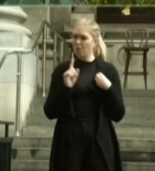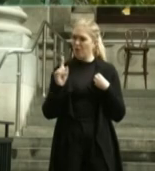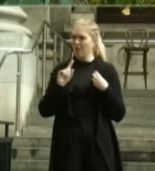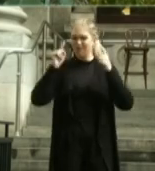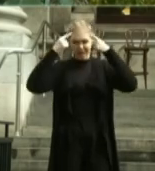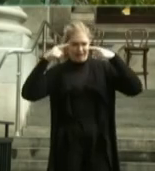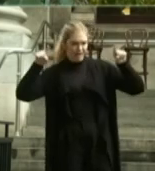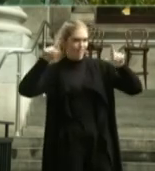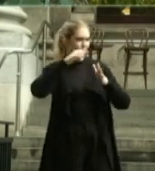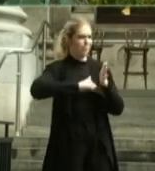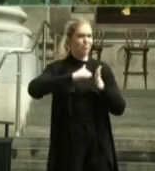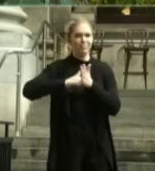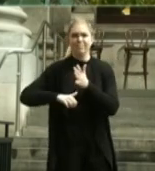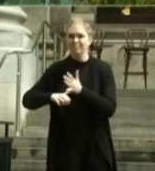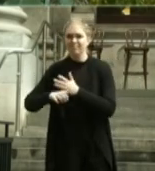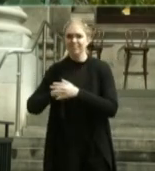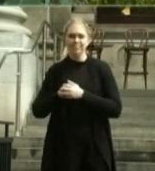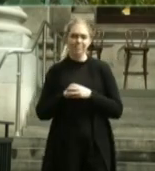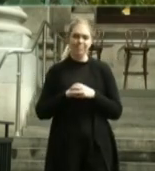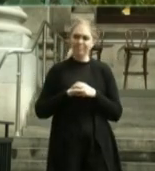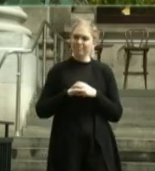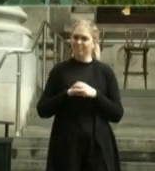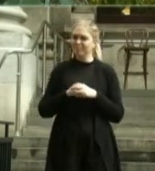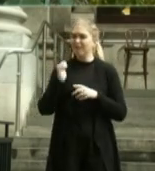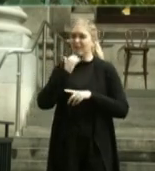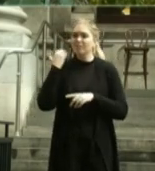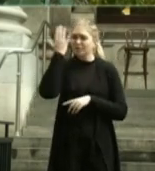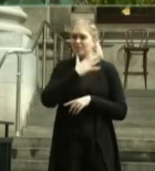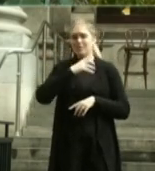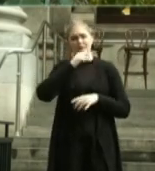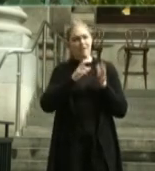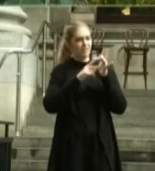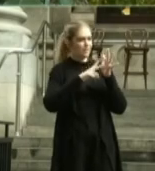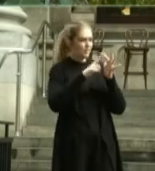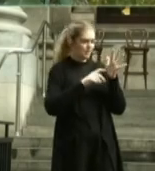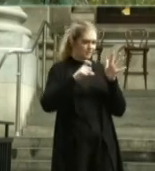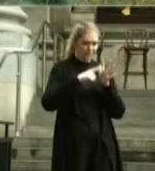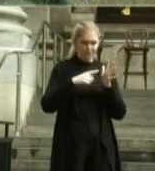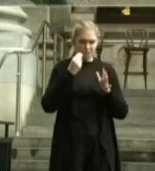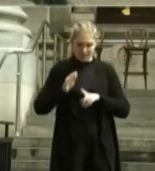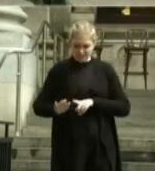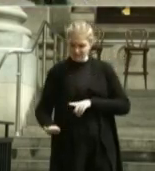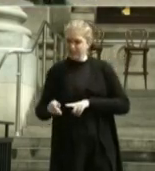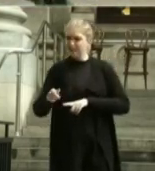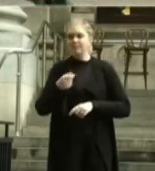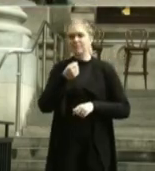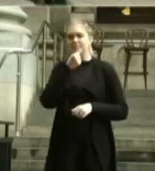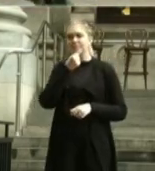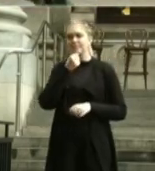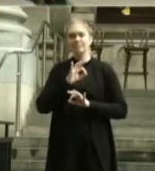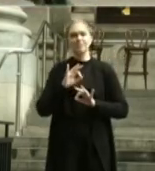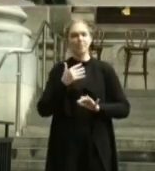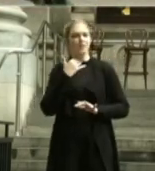his door. Vincent was lean but spoke very little. He had no bank